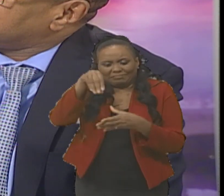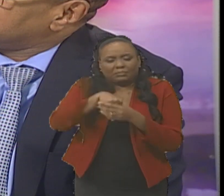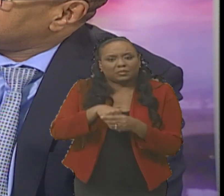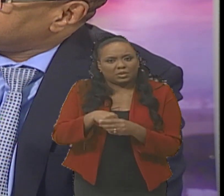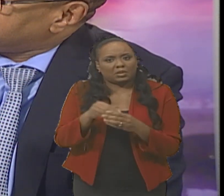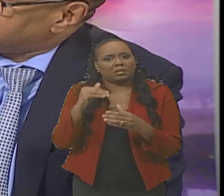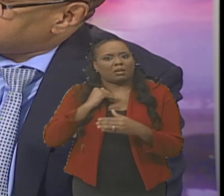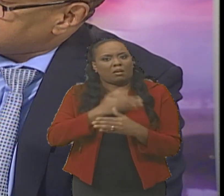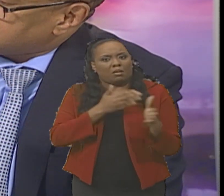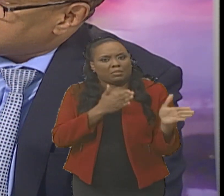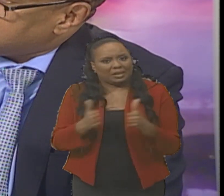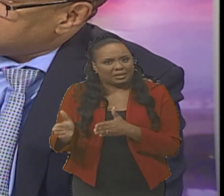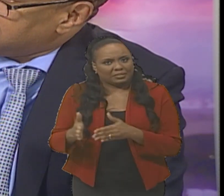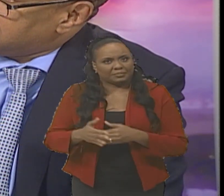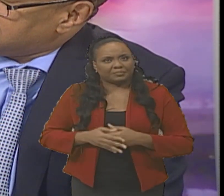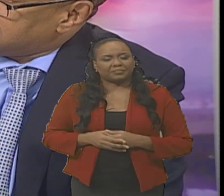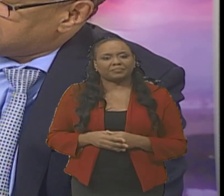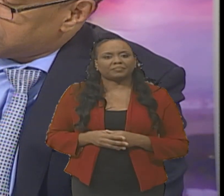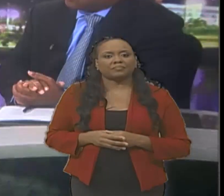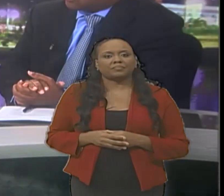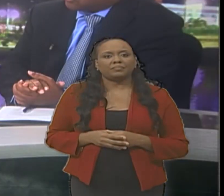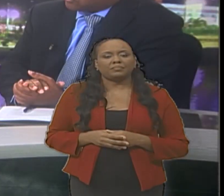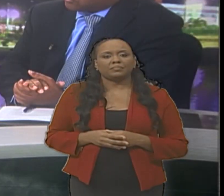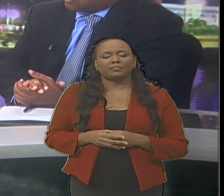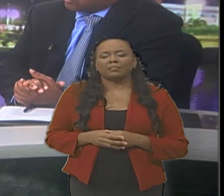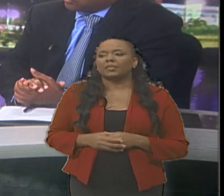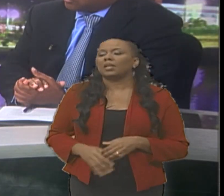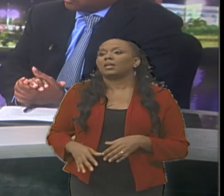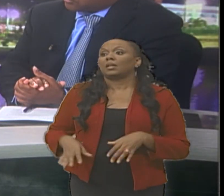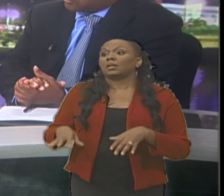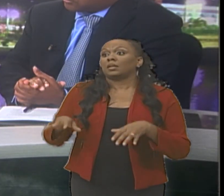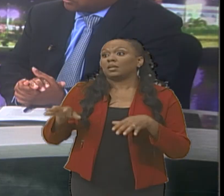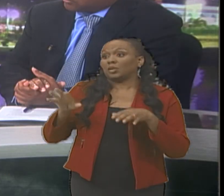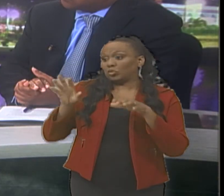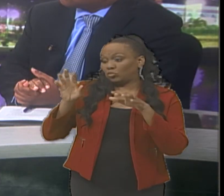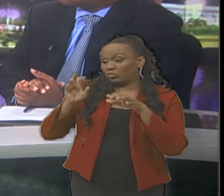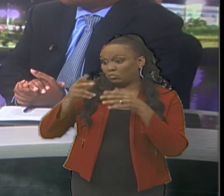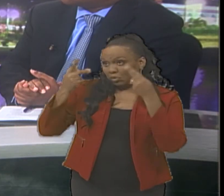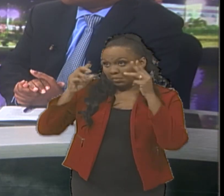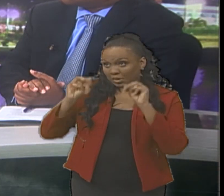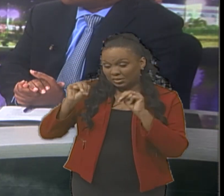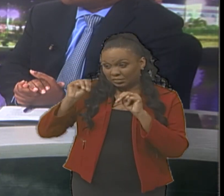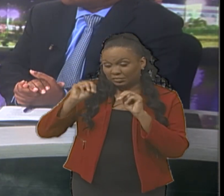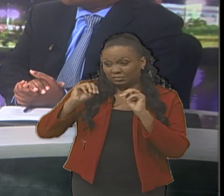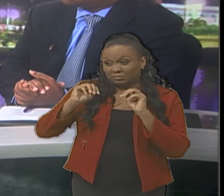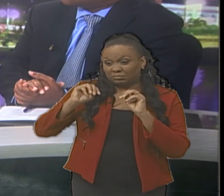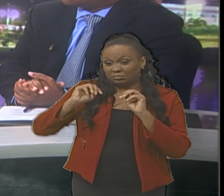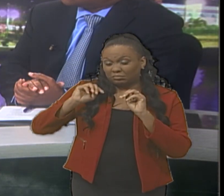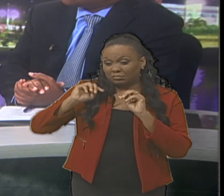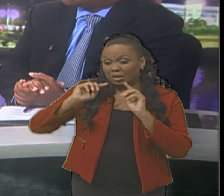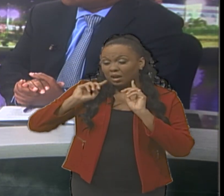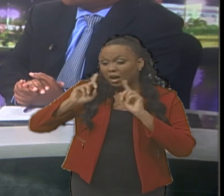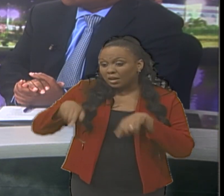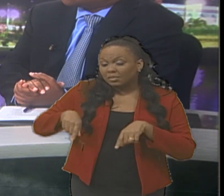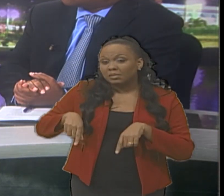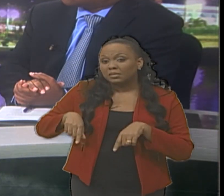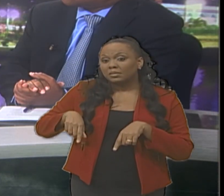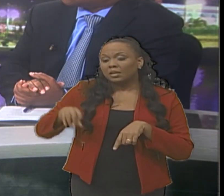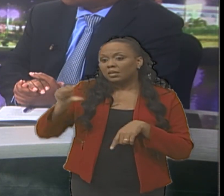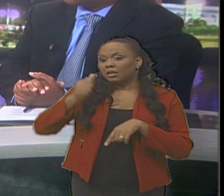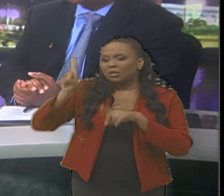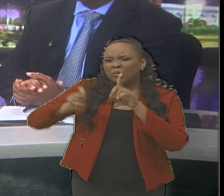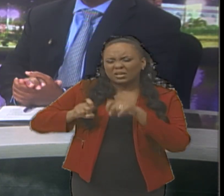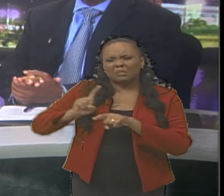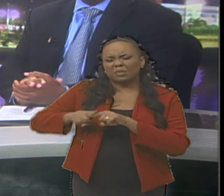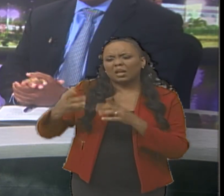program. The Prime Minister has answered this question a lot of times. We've been seeing reporting it. But this is